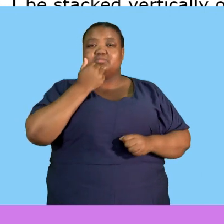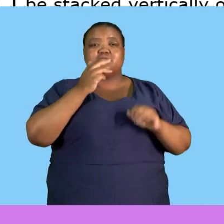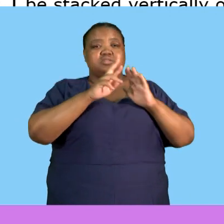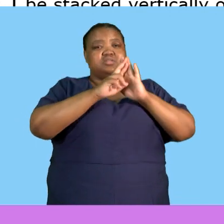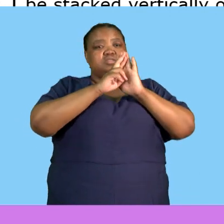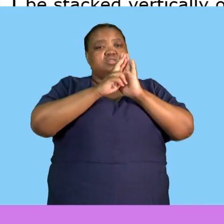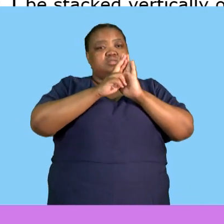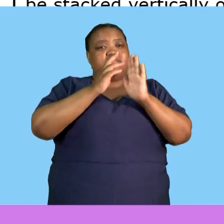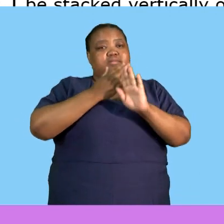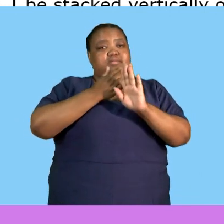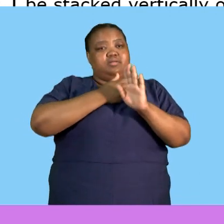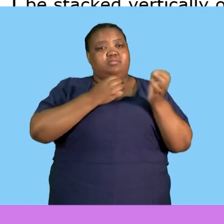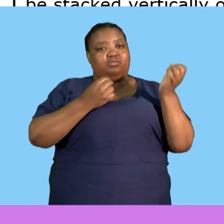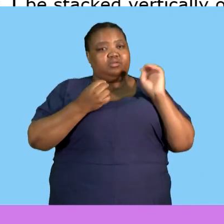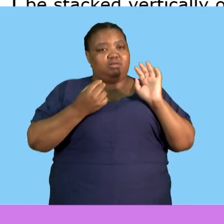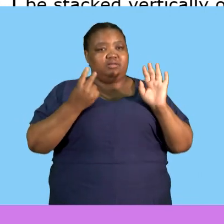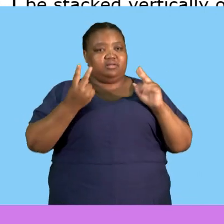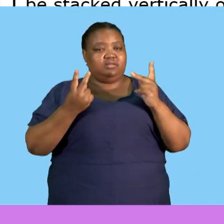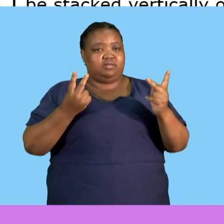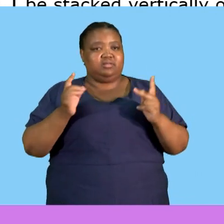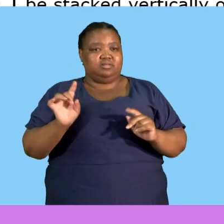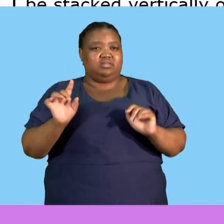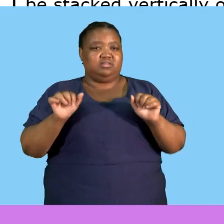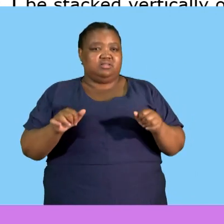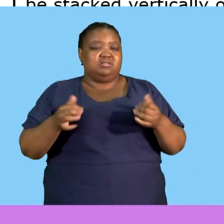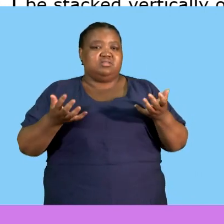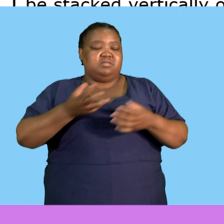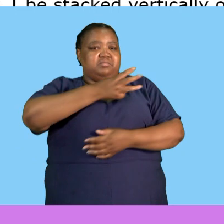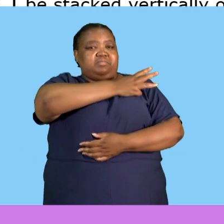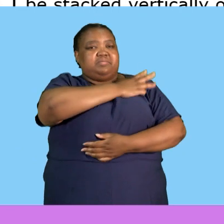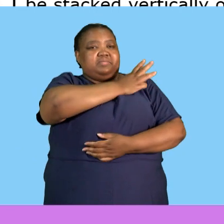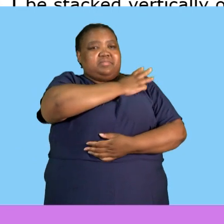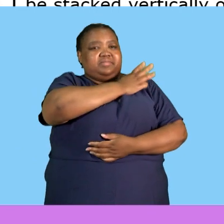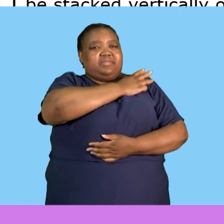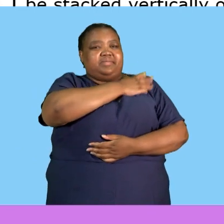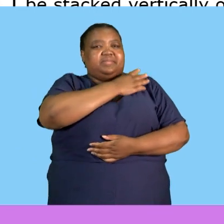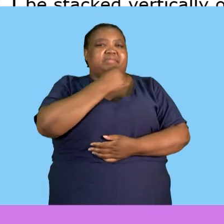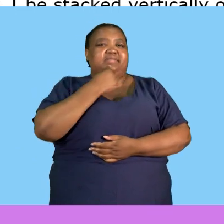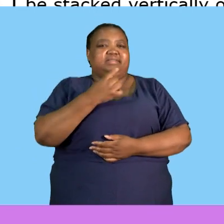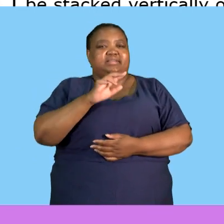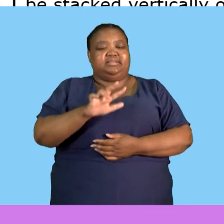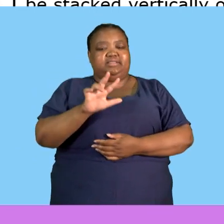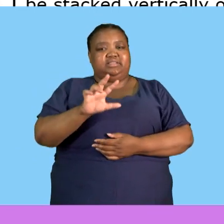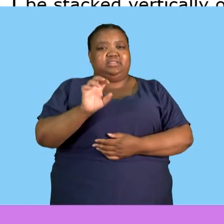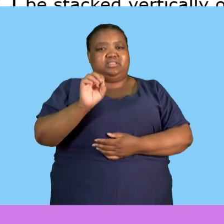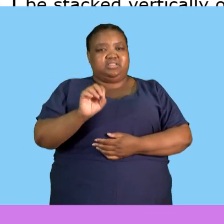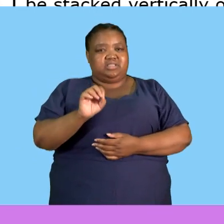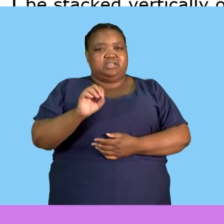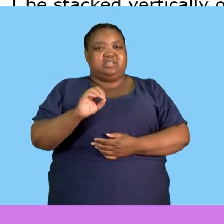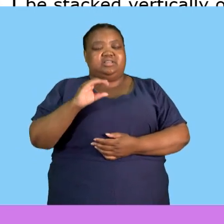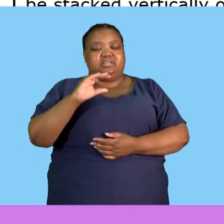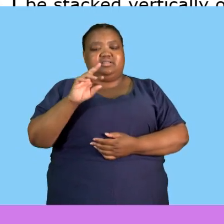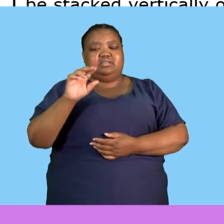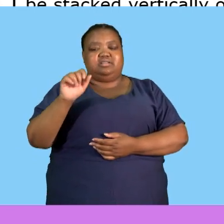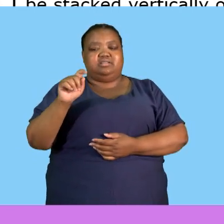our right hand side, the picture still represents what we've seen in the previous slide. So here we are saying the manager stated, right, that all 80 crates